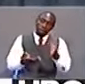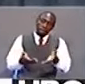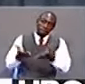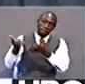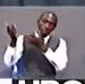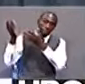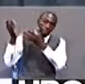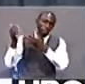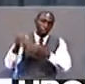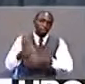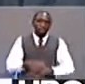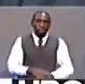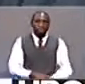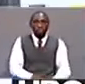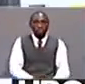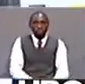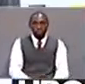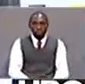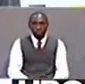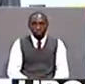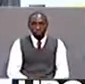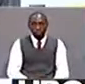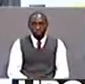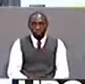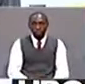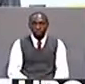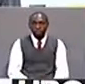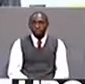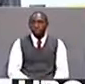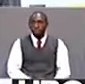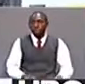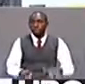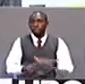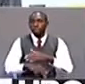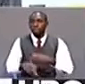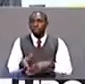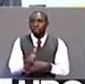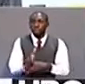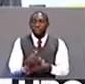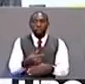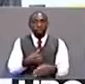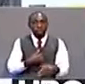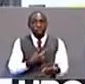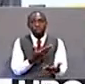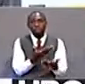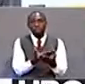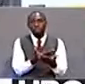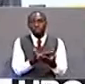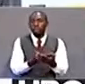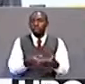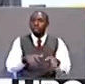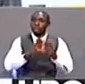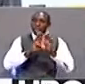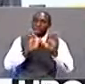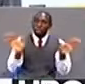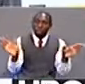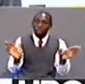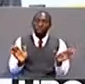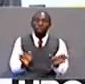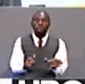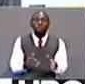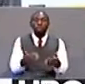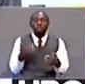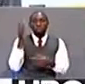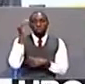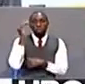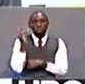in eternal peace. Thank you. Prime Minister, I'm just seeking clarification. In view of your concluding remarks, how do we now move the